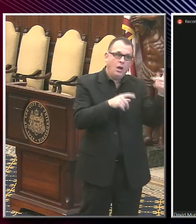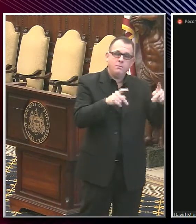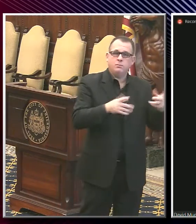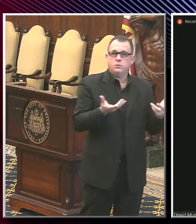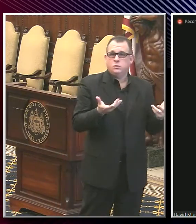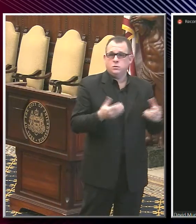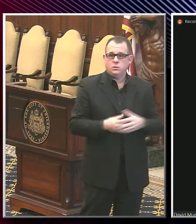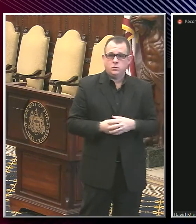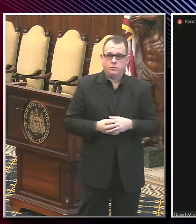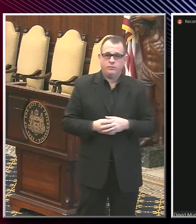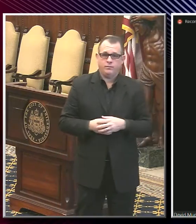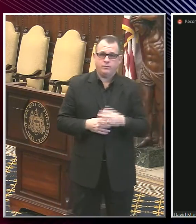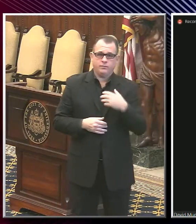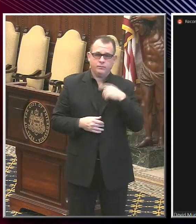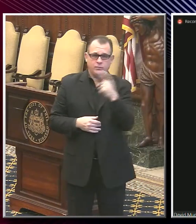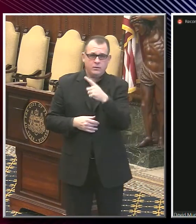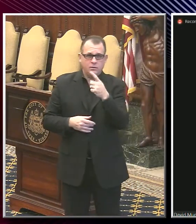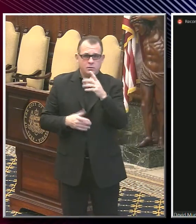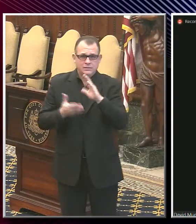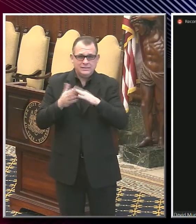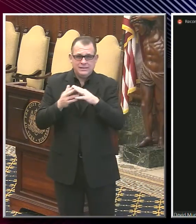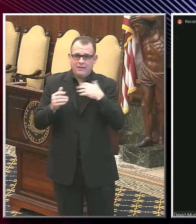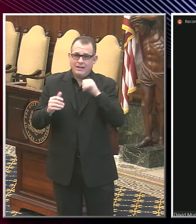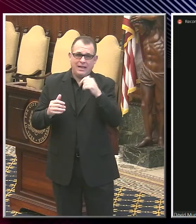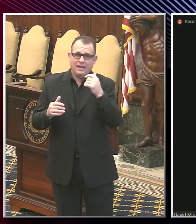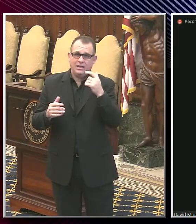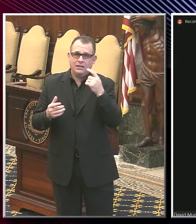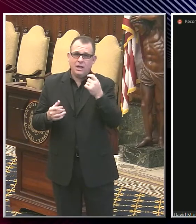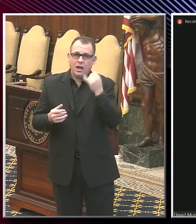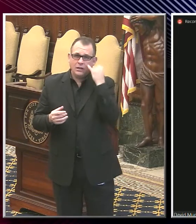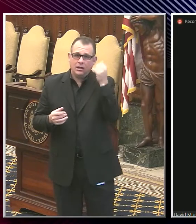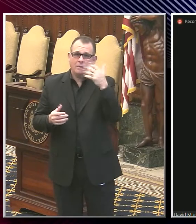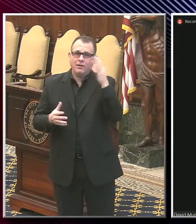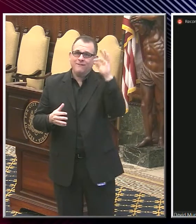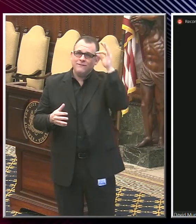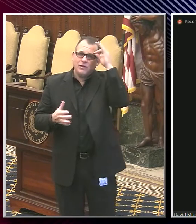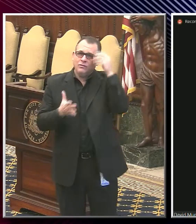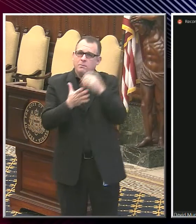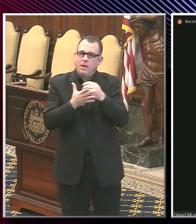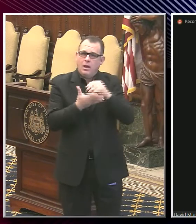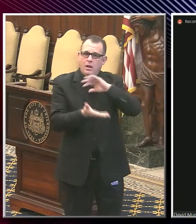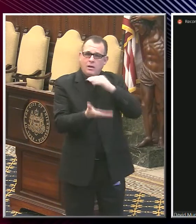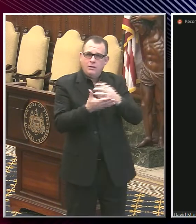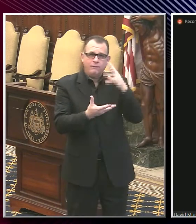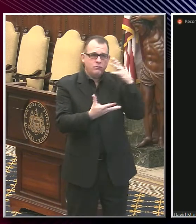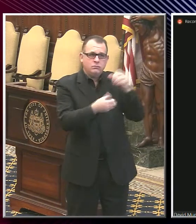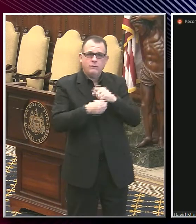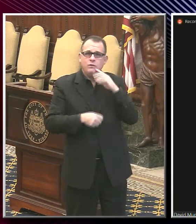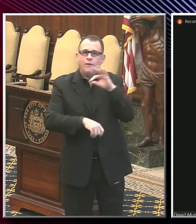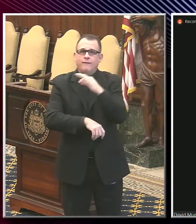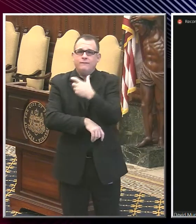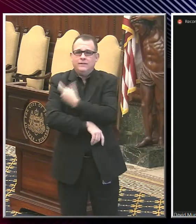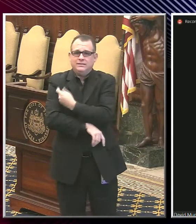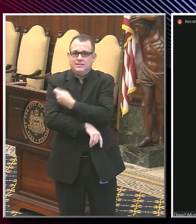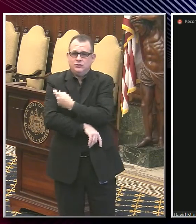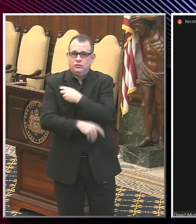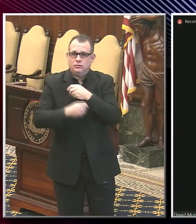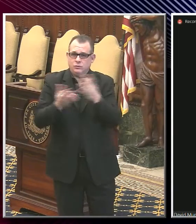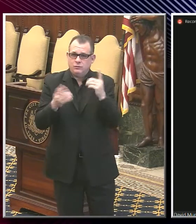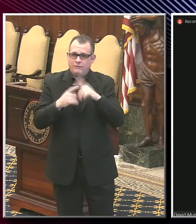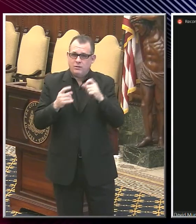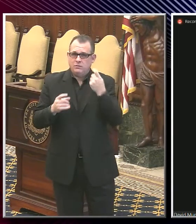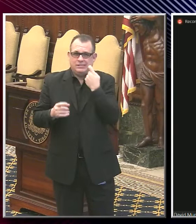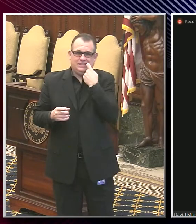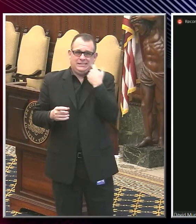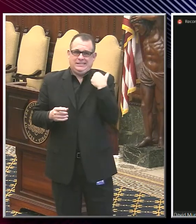does the city have any sense of how much federal funding it will be receiving for vaccine